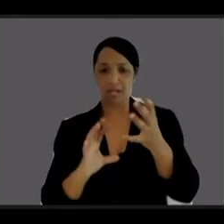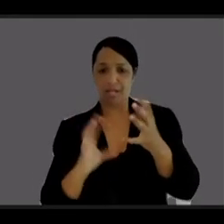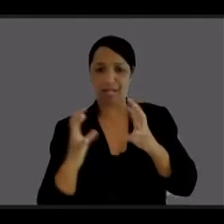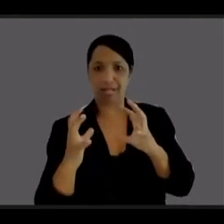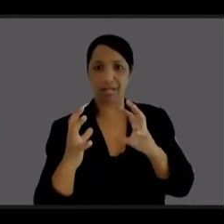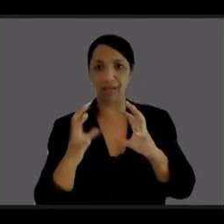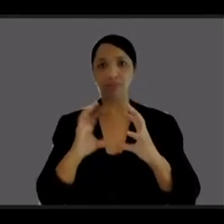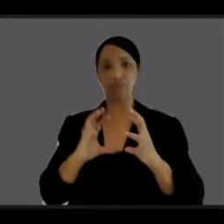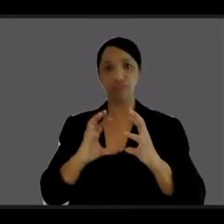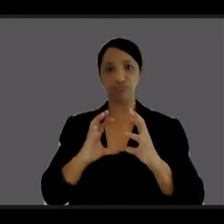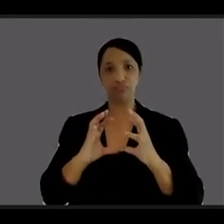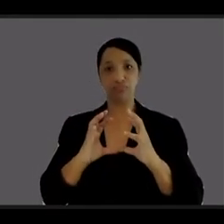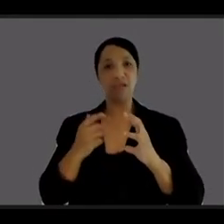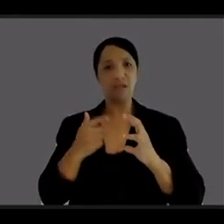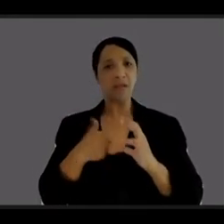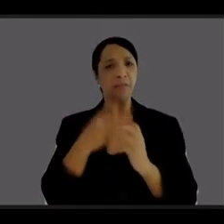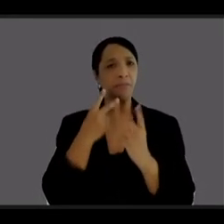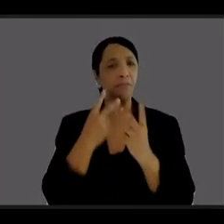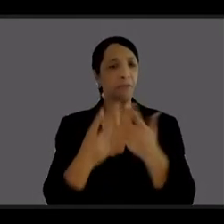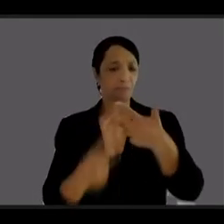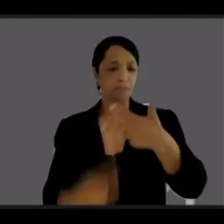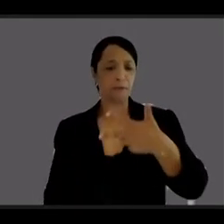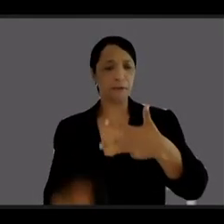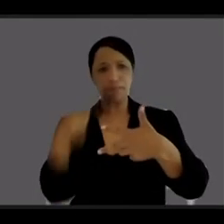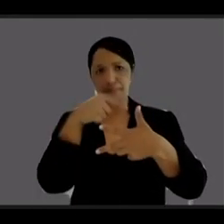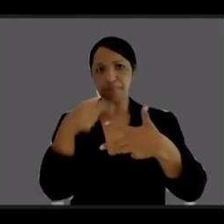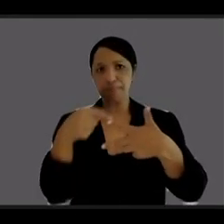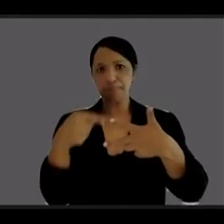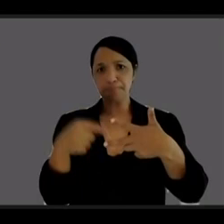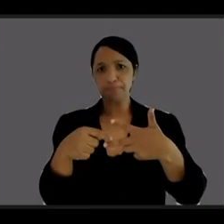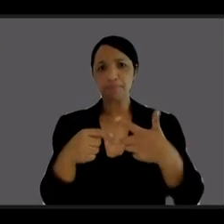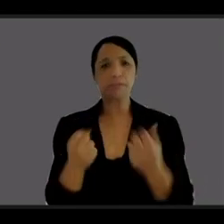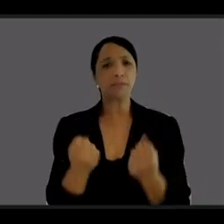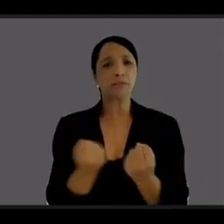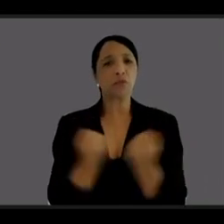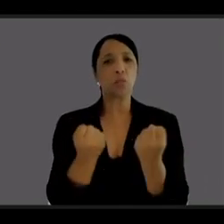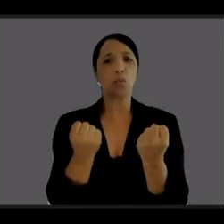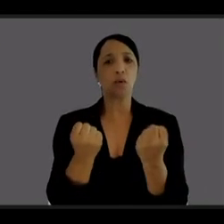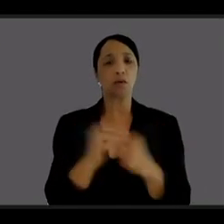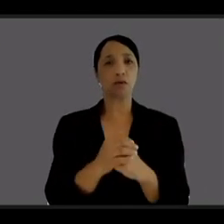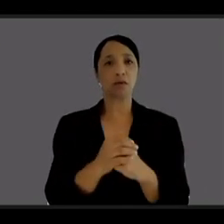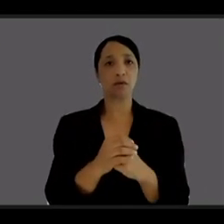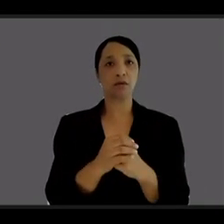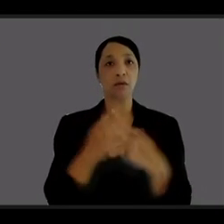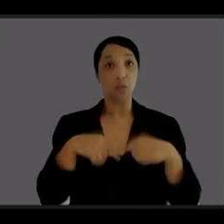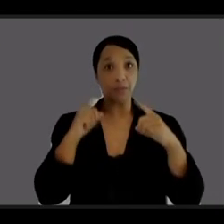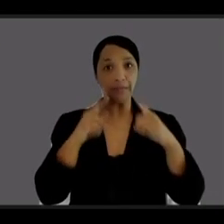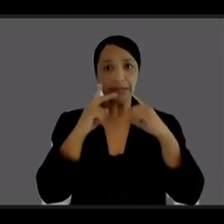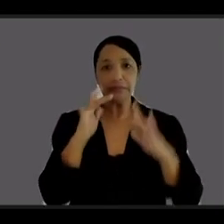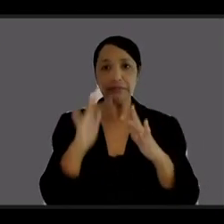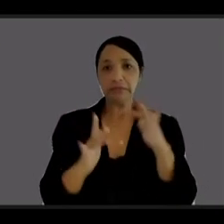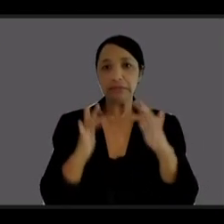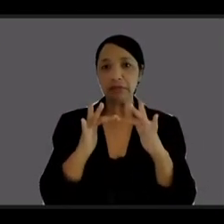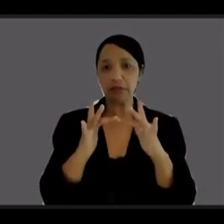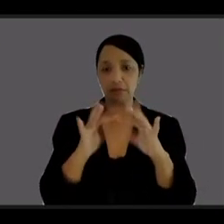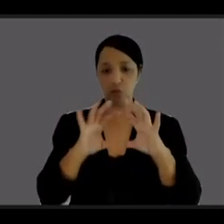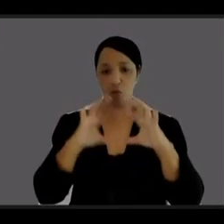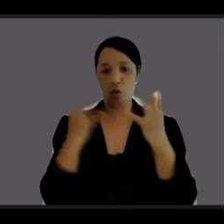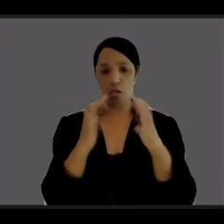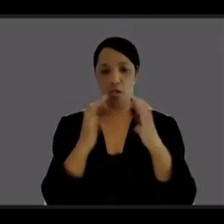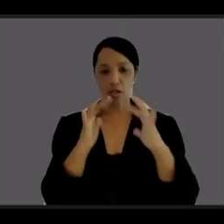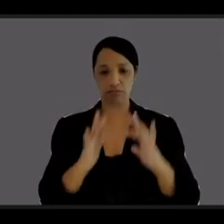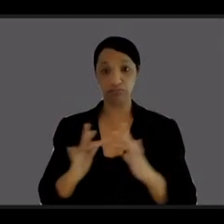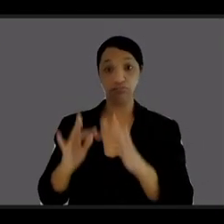action. First, we must work together to close the connectivity gap and bring the remaining 2.6 billion